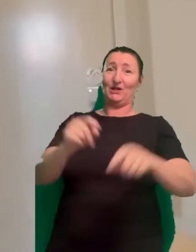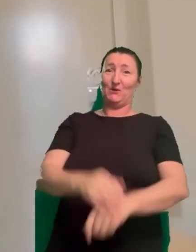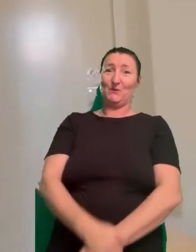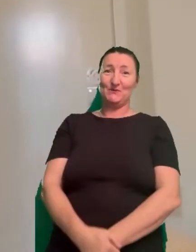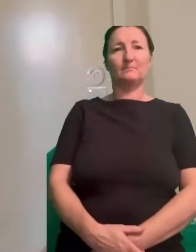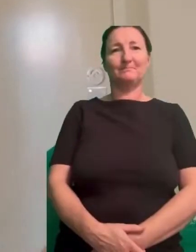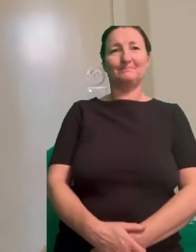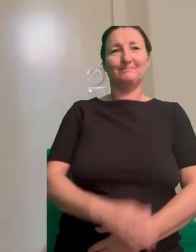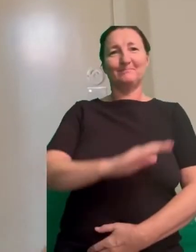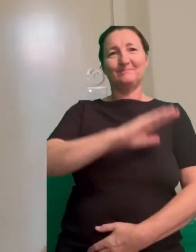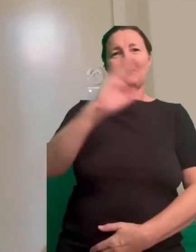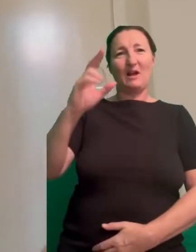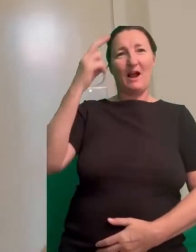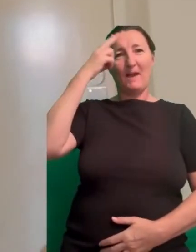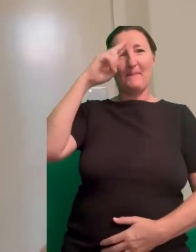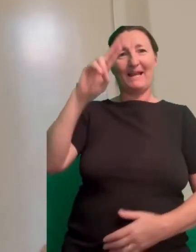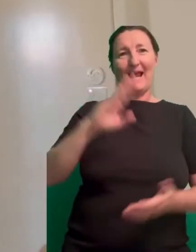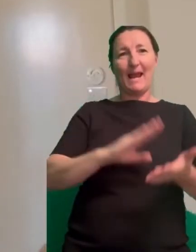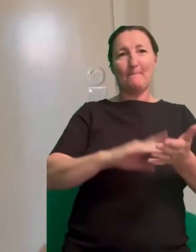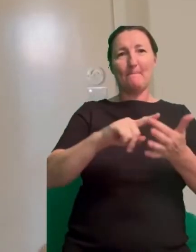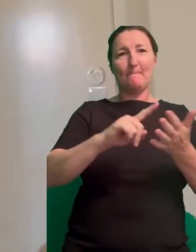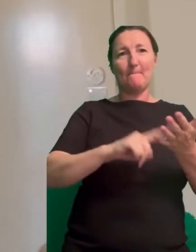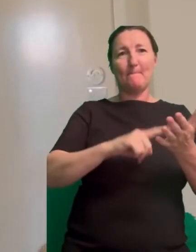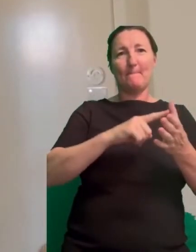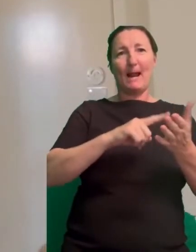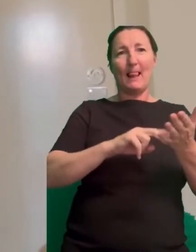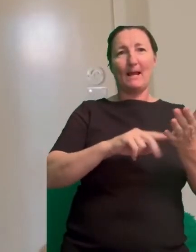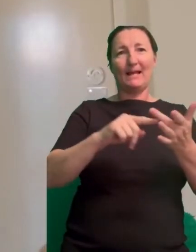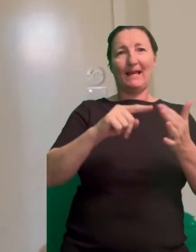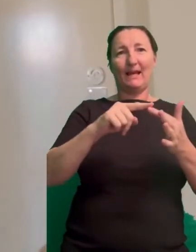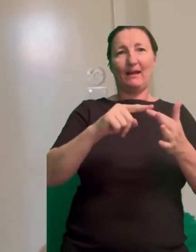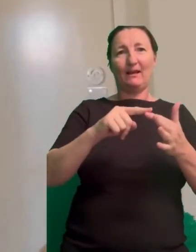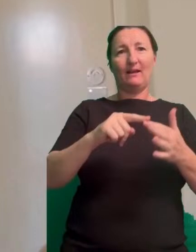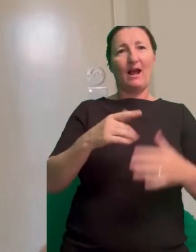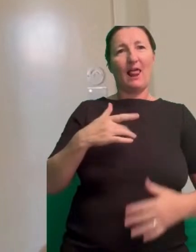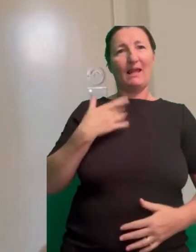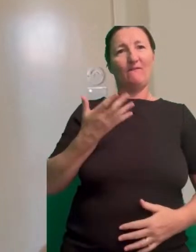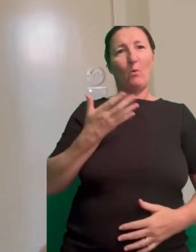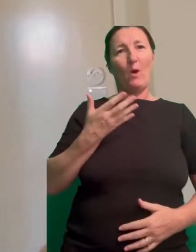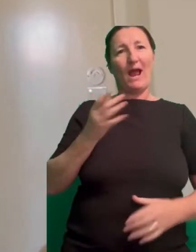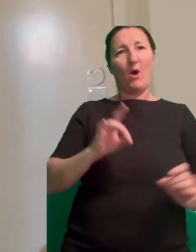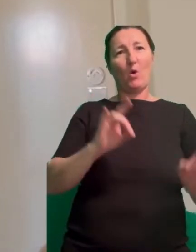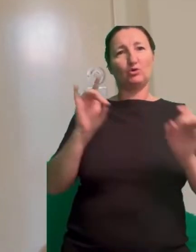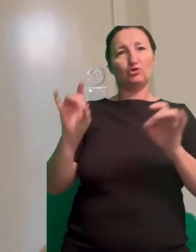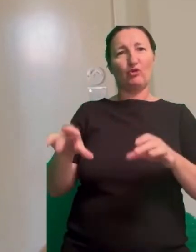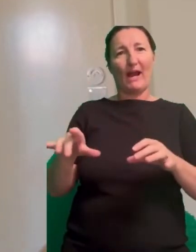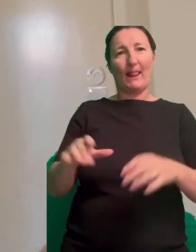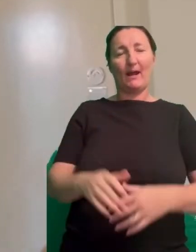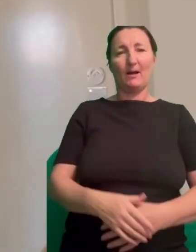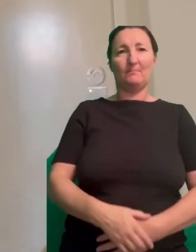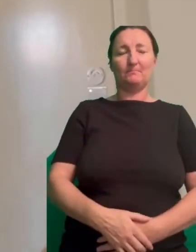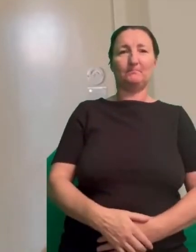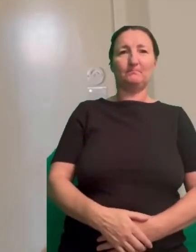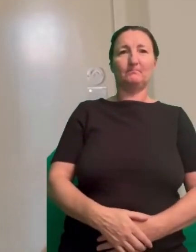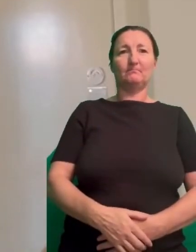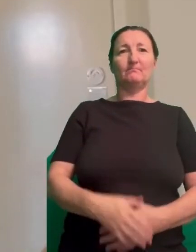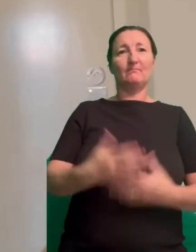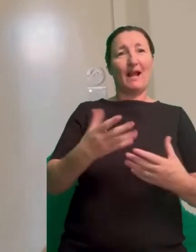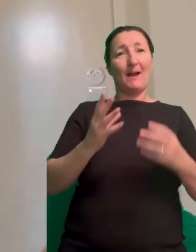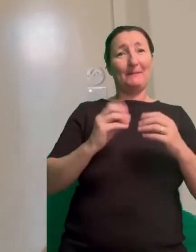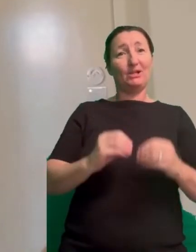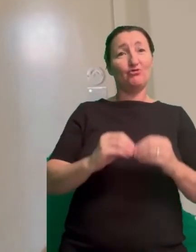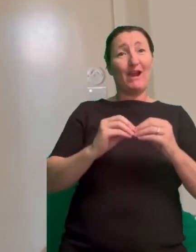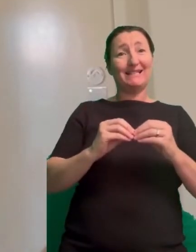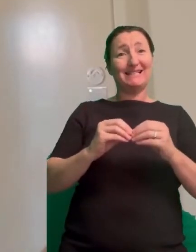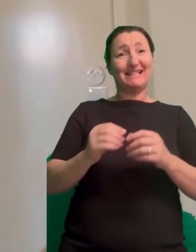Hello, my name's Melanie and I live in Western Australia. I made a stick. Due to my